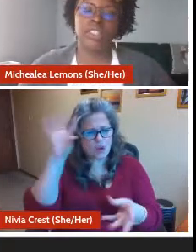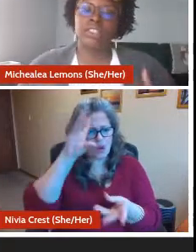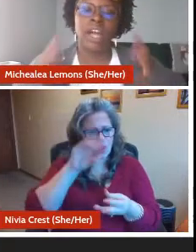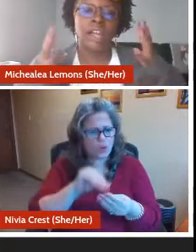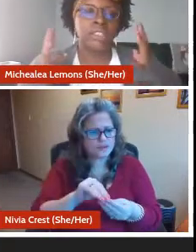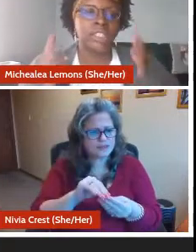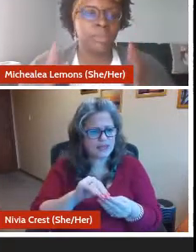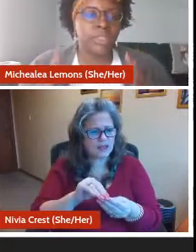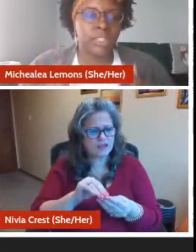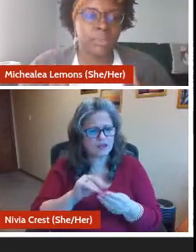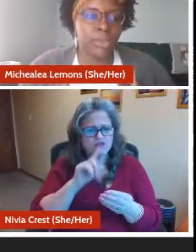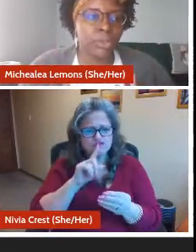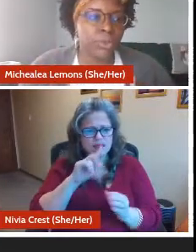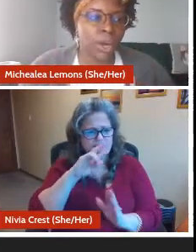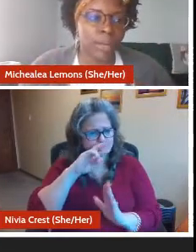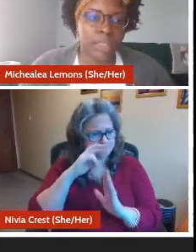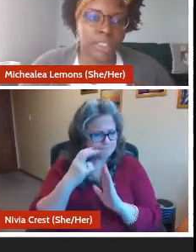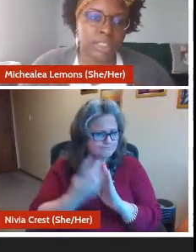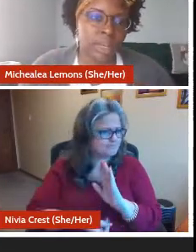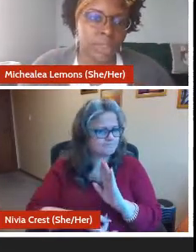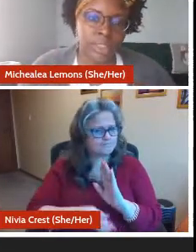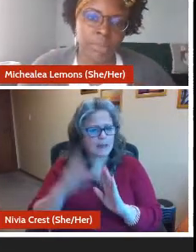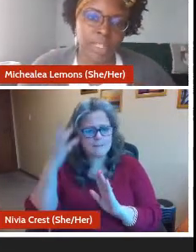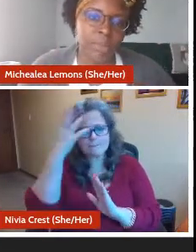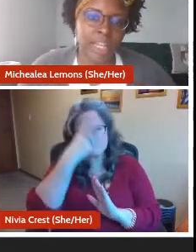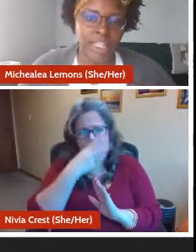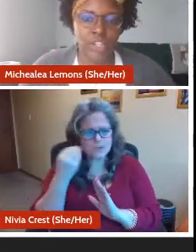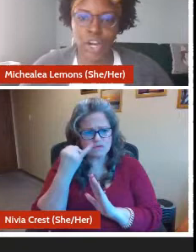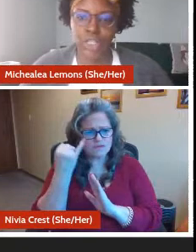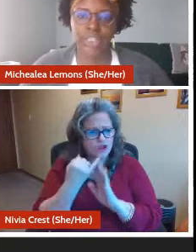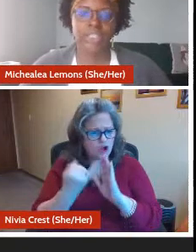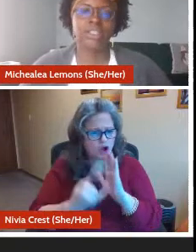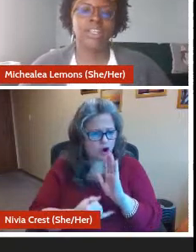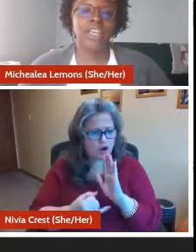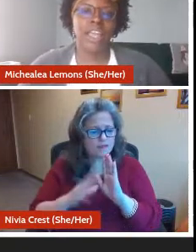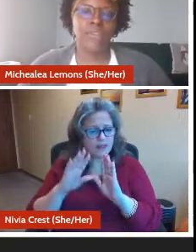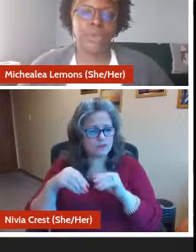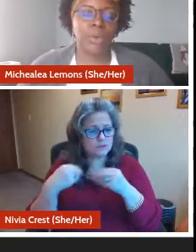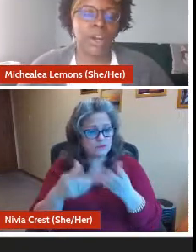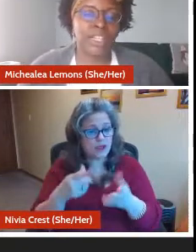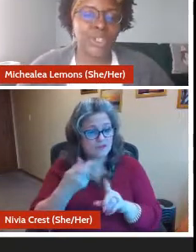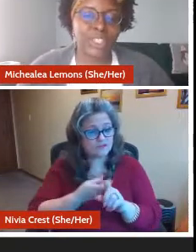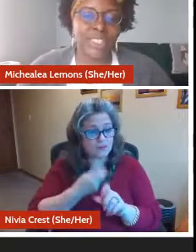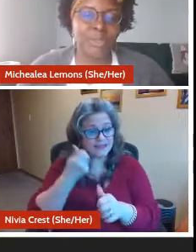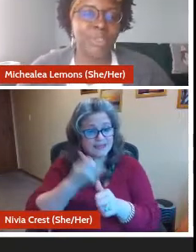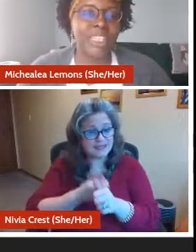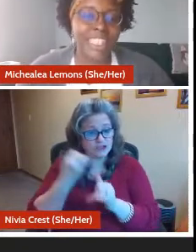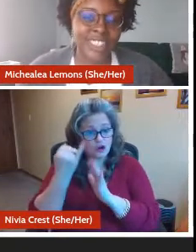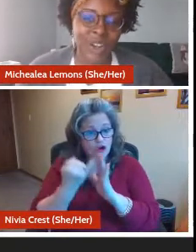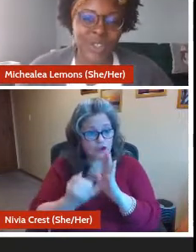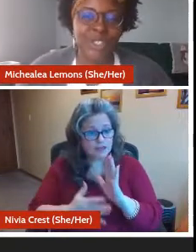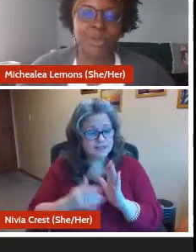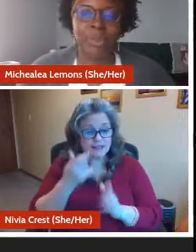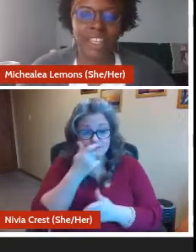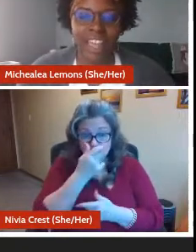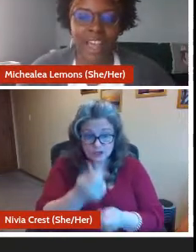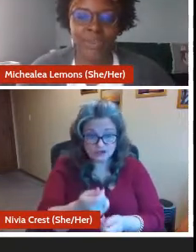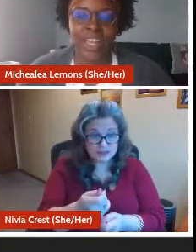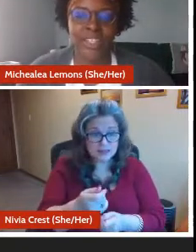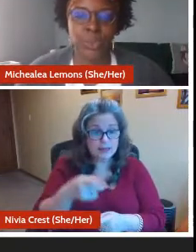it just dives deep into the beautiful art pieces that were submitted by each artist. If you are interested, please go